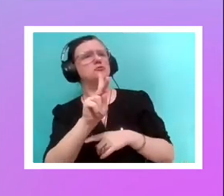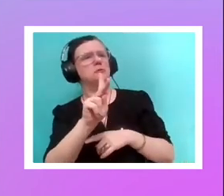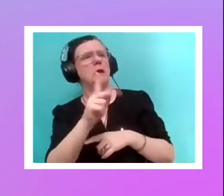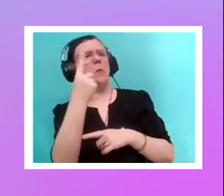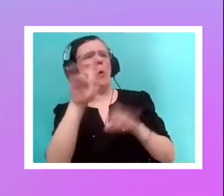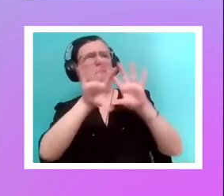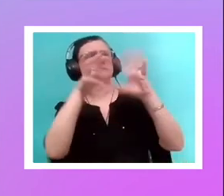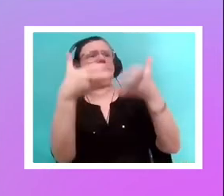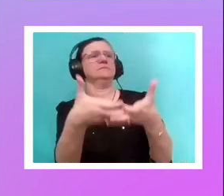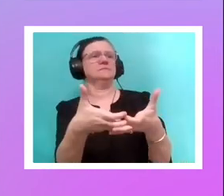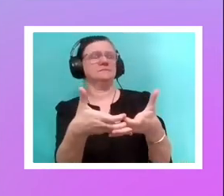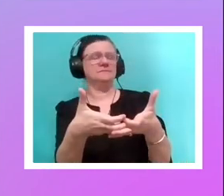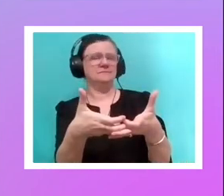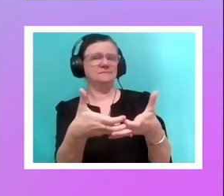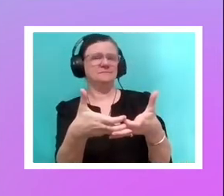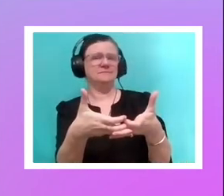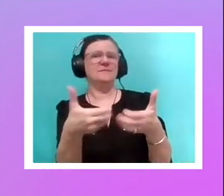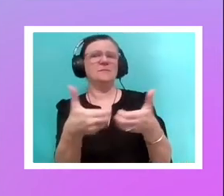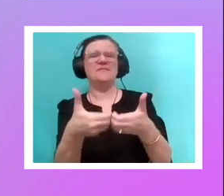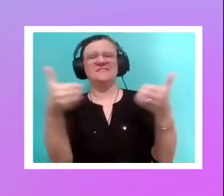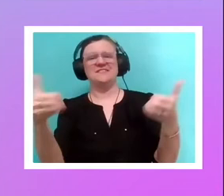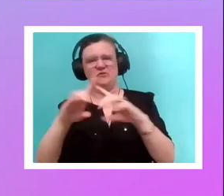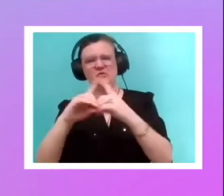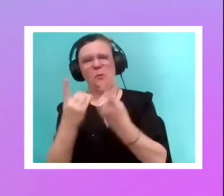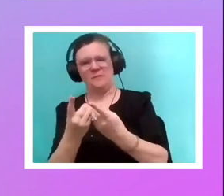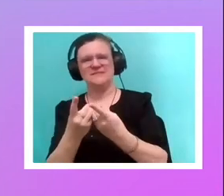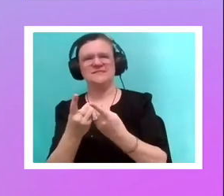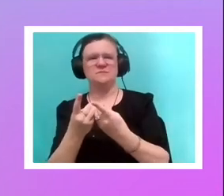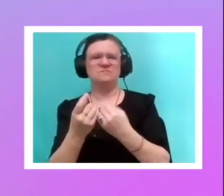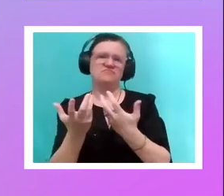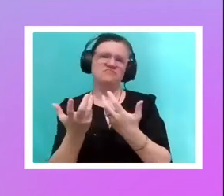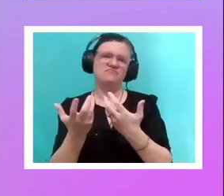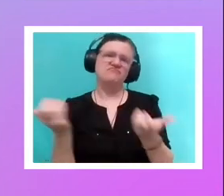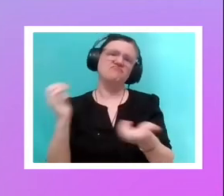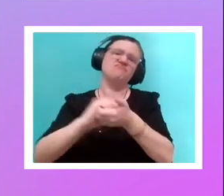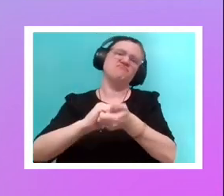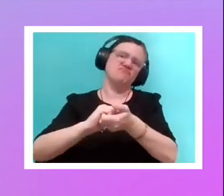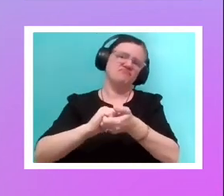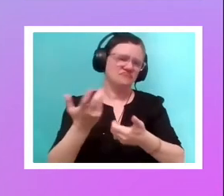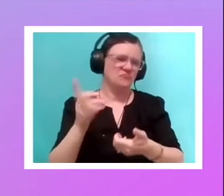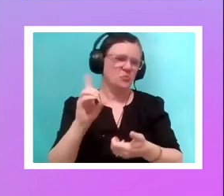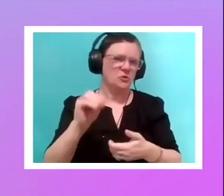thing, they are separate departments. But we do work closely with them.